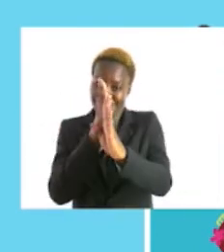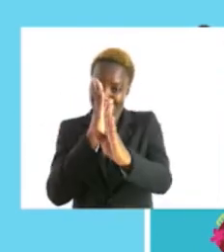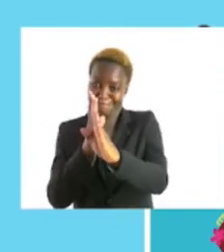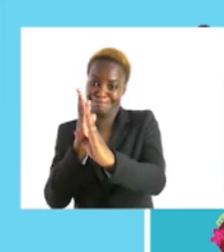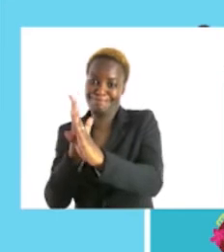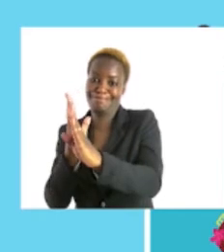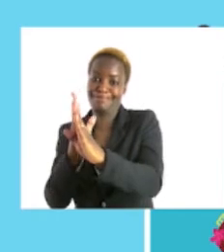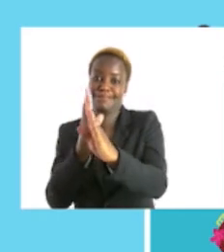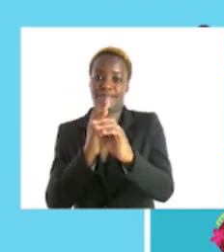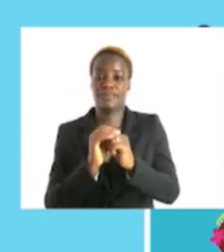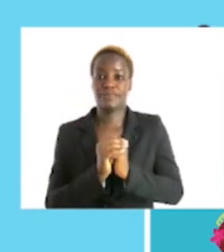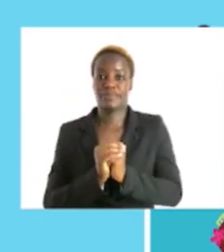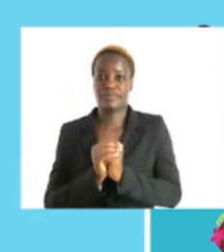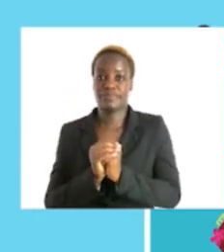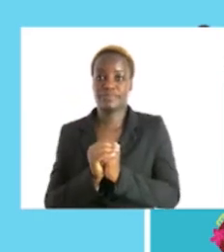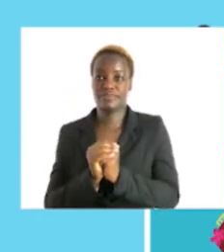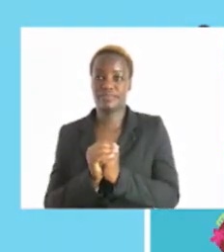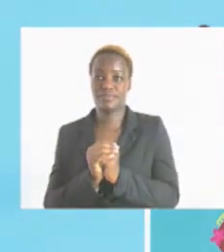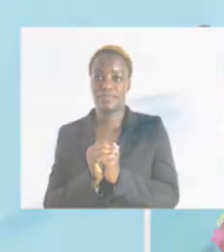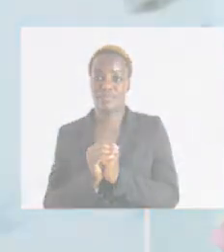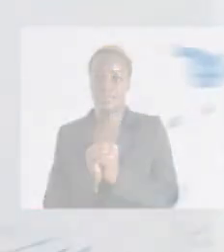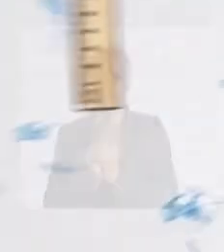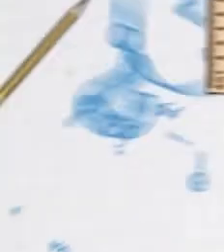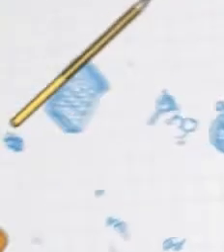ordering numbers.